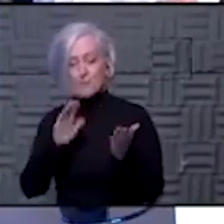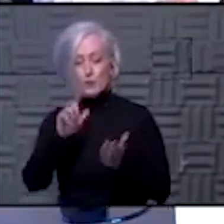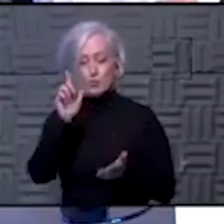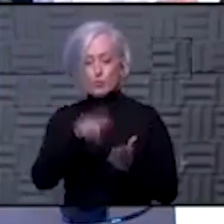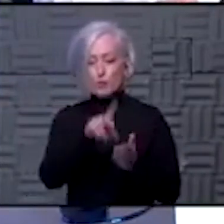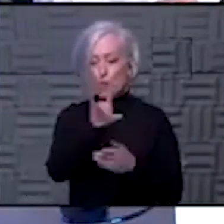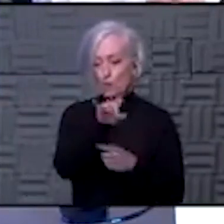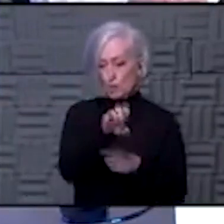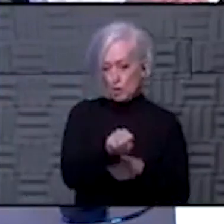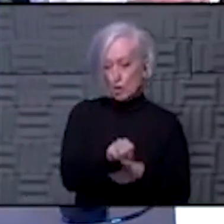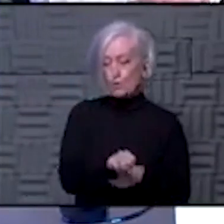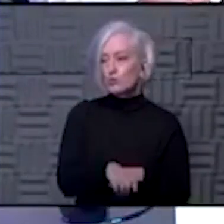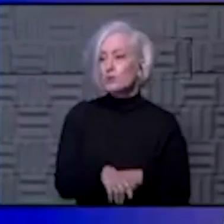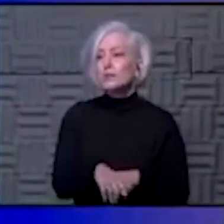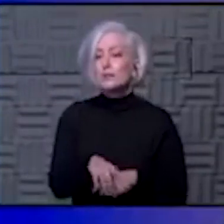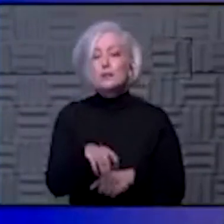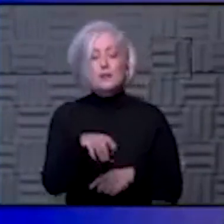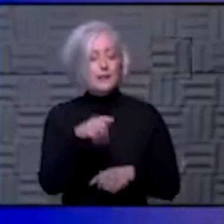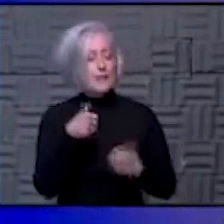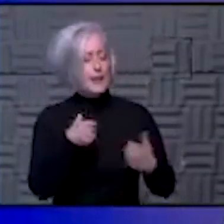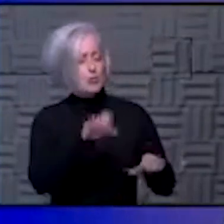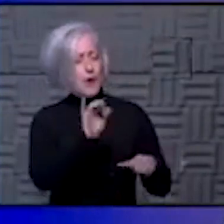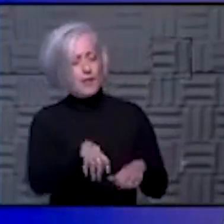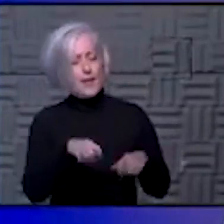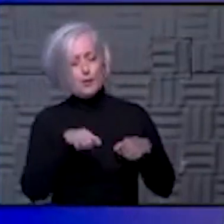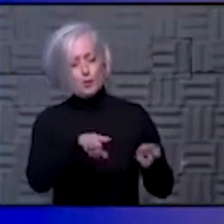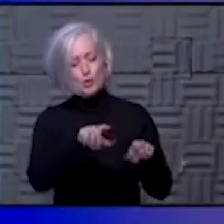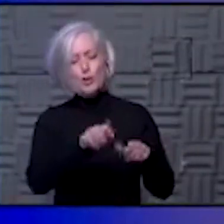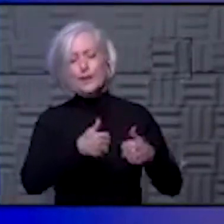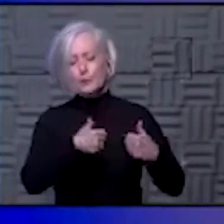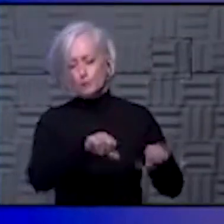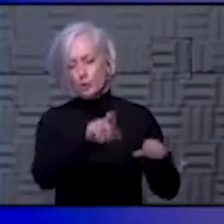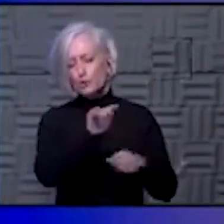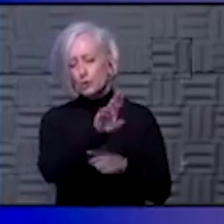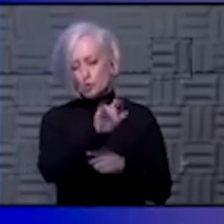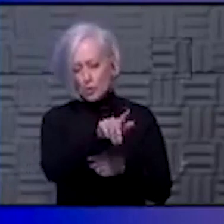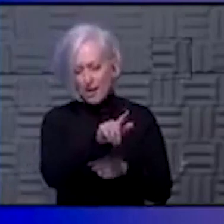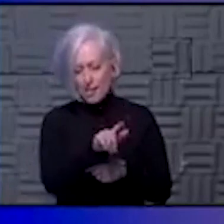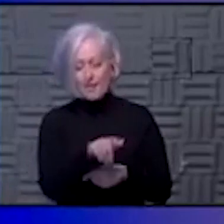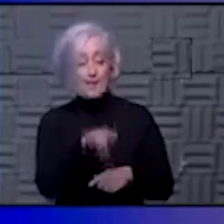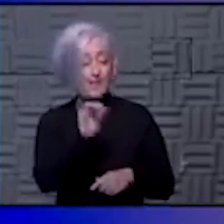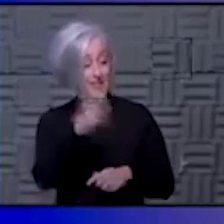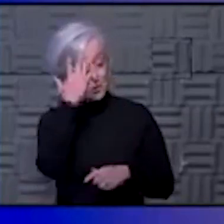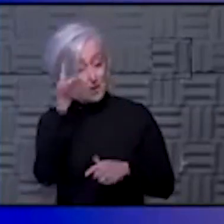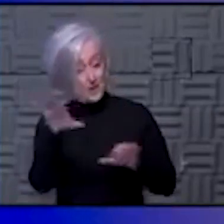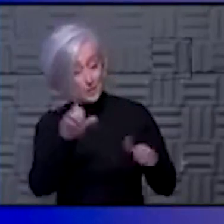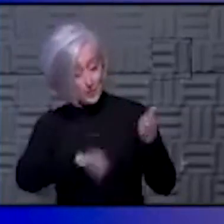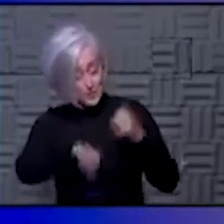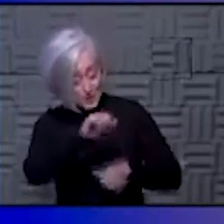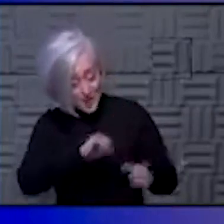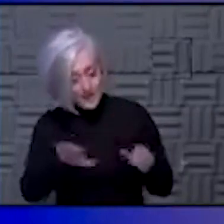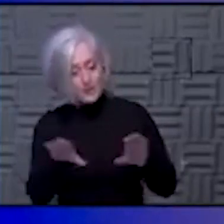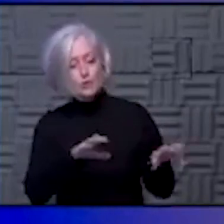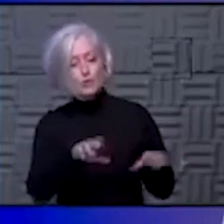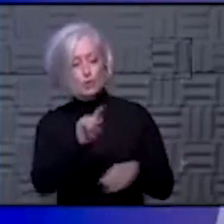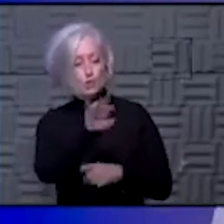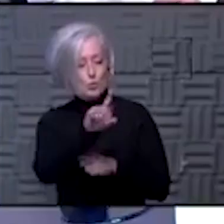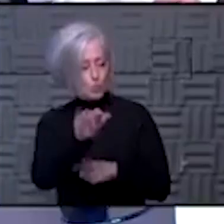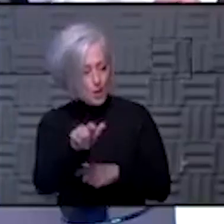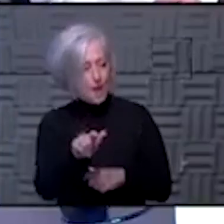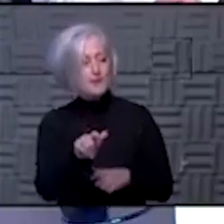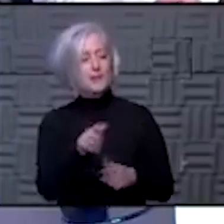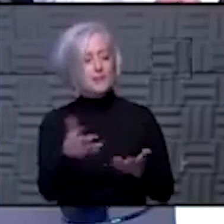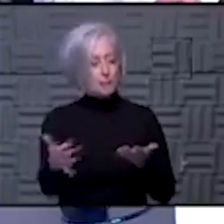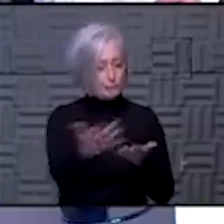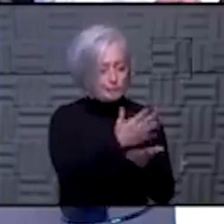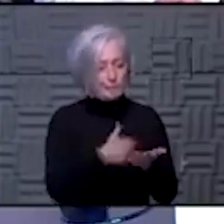So that's why you do the science, you do the trials, you get the data so that you can present it to people and be transparent about all that stuff. Yep.